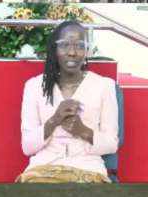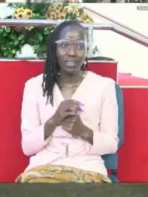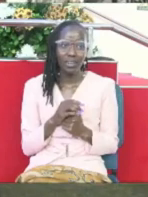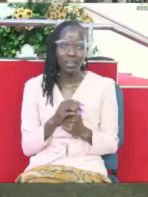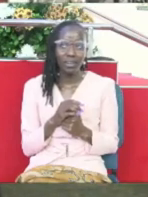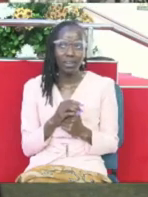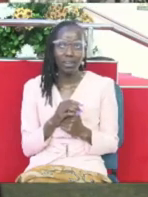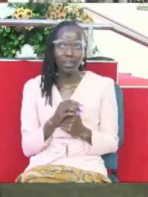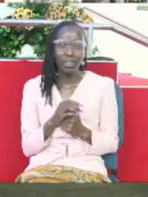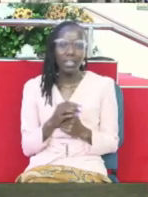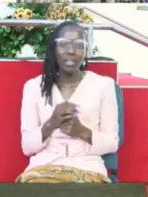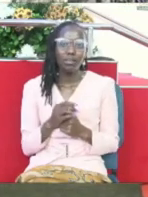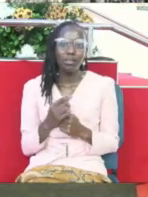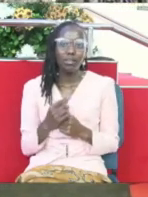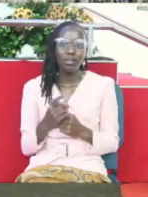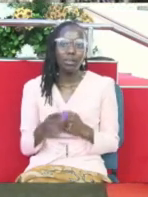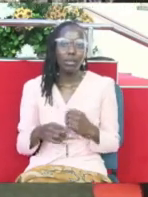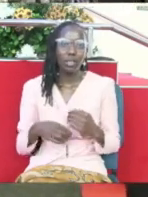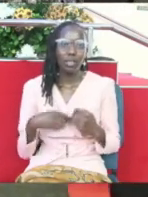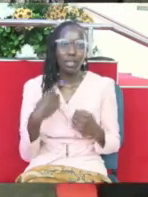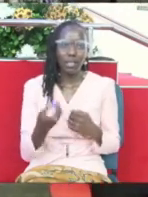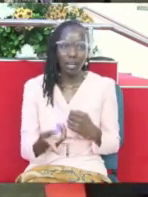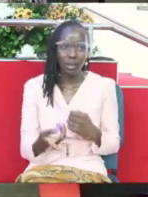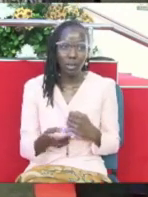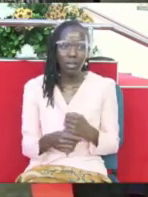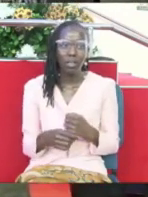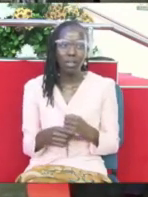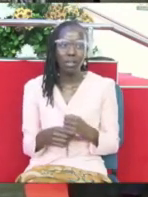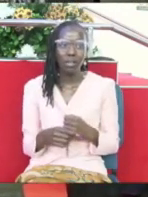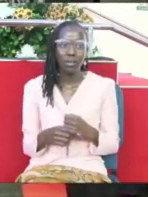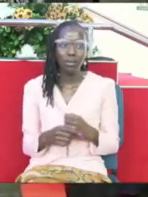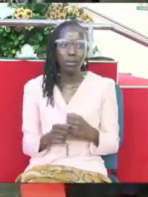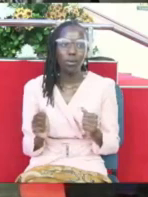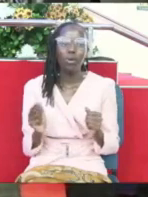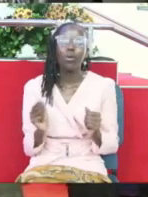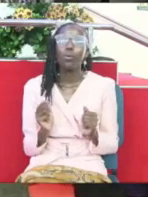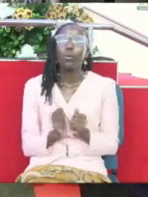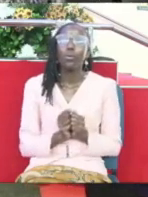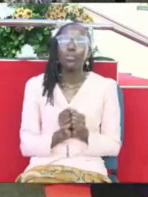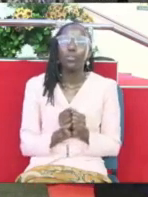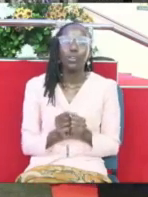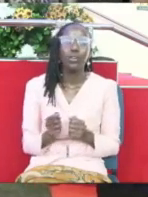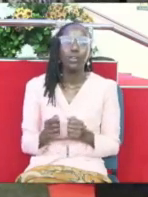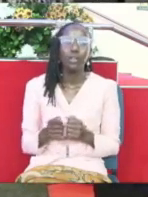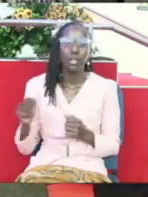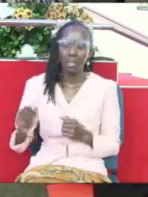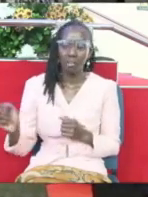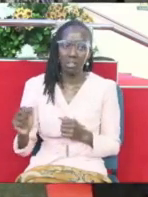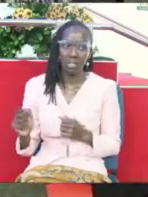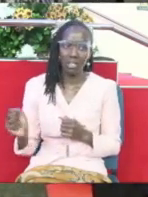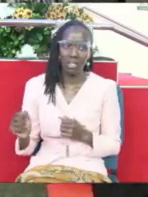stick. Akatoka akiwa na kijiti. But the man, the son, could not come out with a lakini stick. Lakini mwanawe hangetoka. Bwana